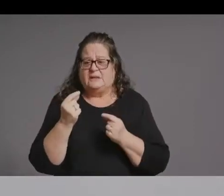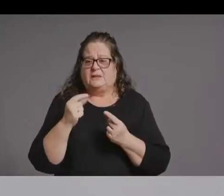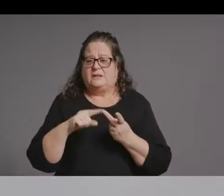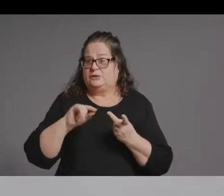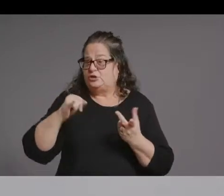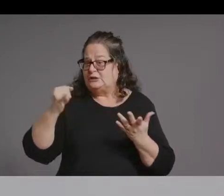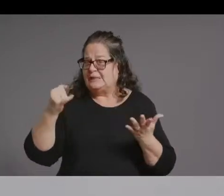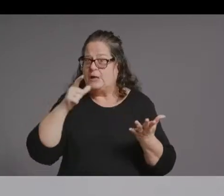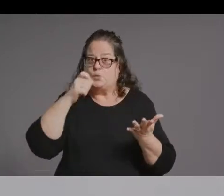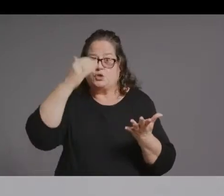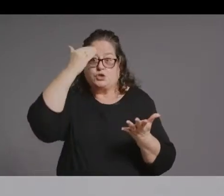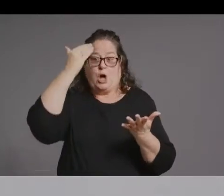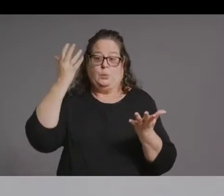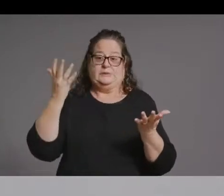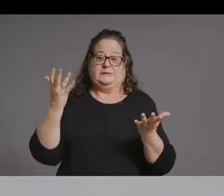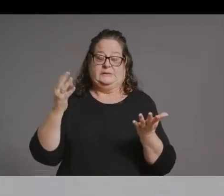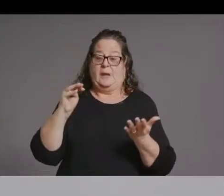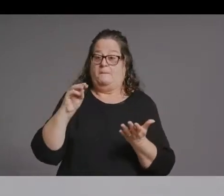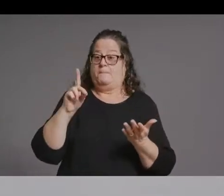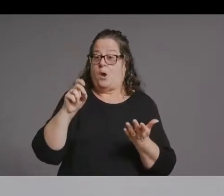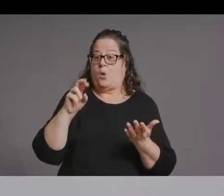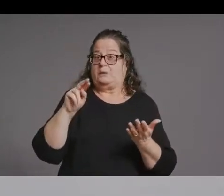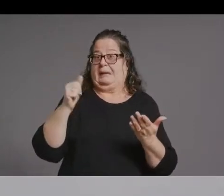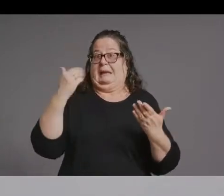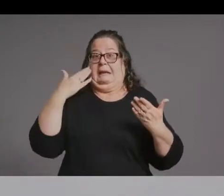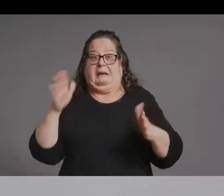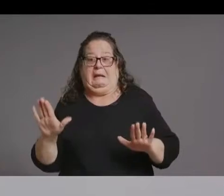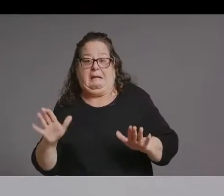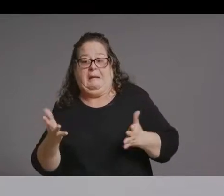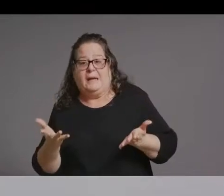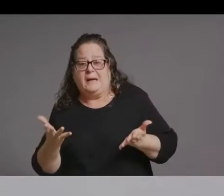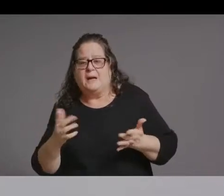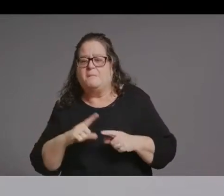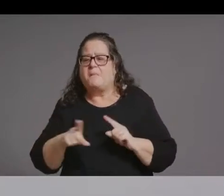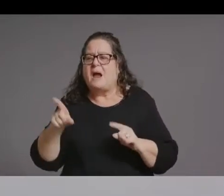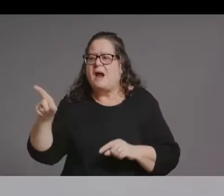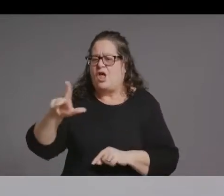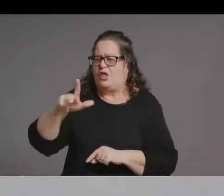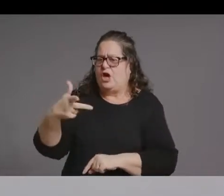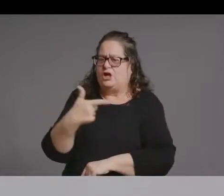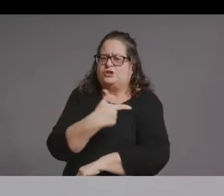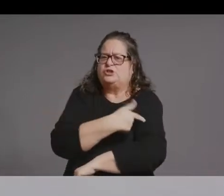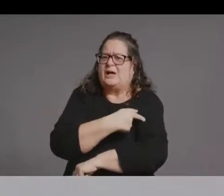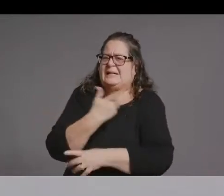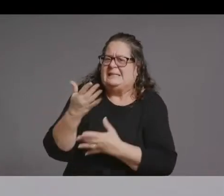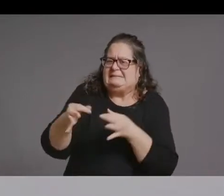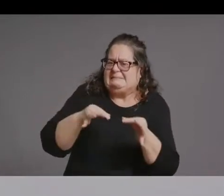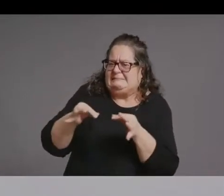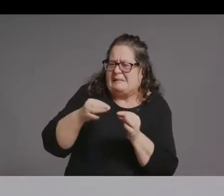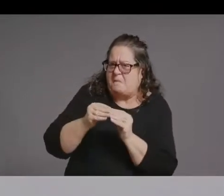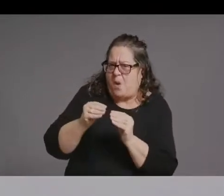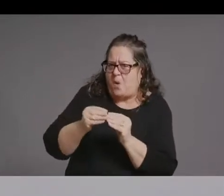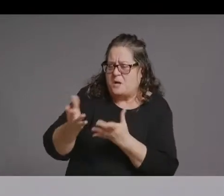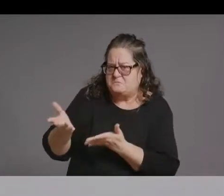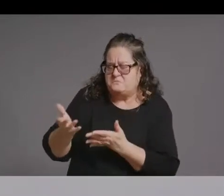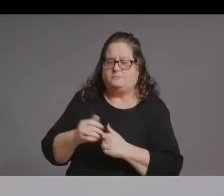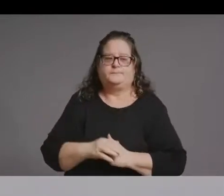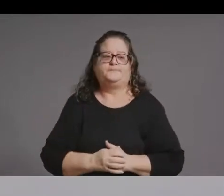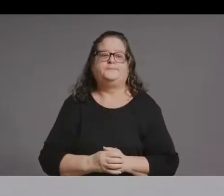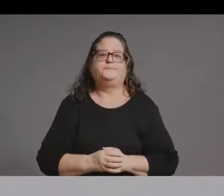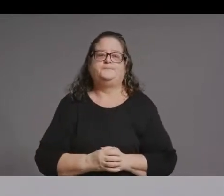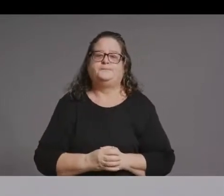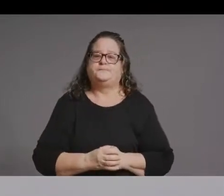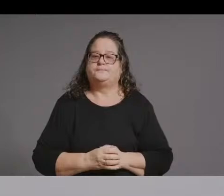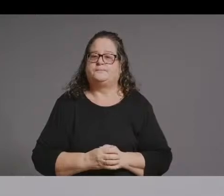stands on that. But talk to us about this whole issue of the third shot. Yeah, so what we're evaluating is how long